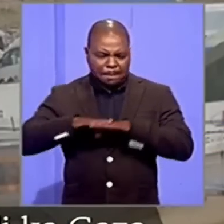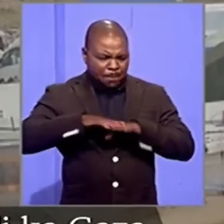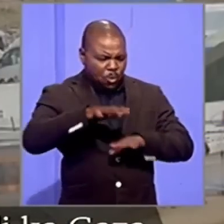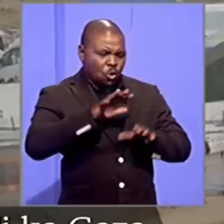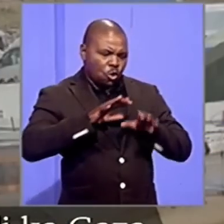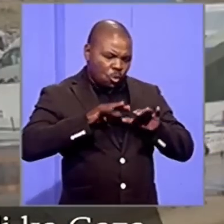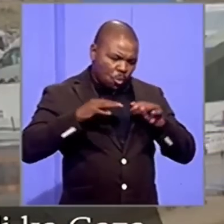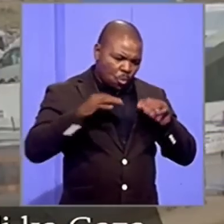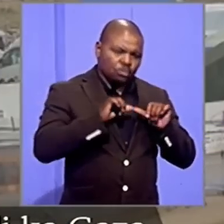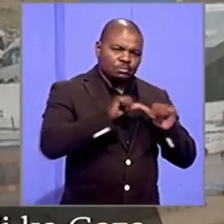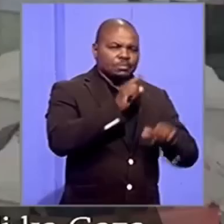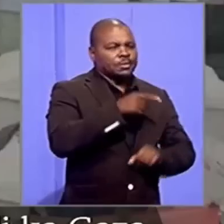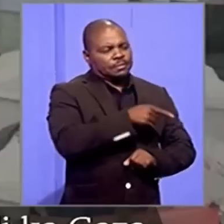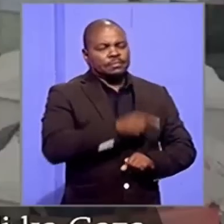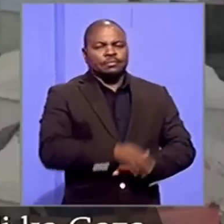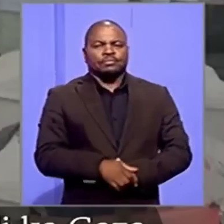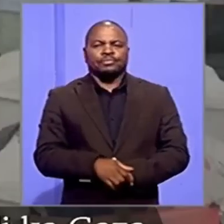feta.